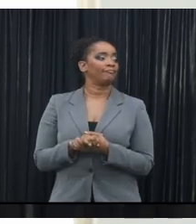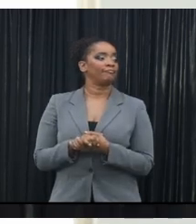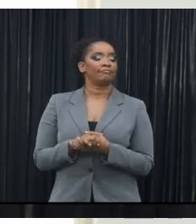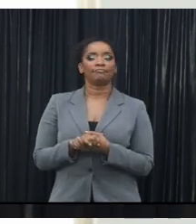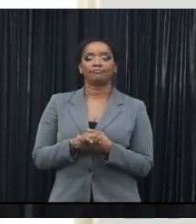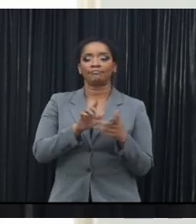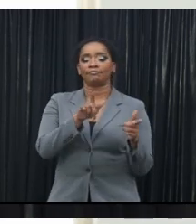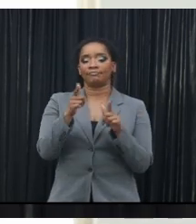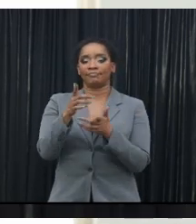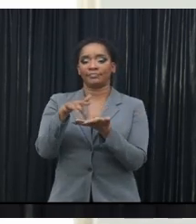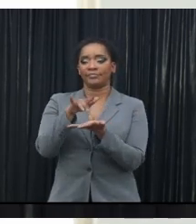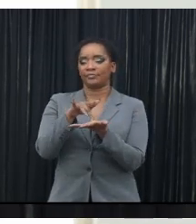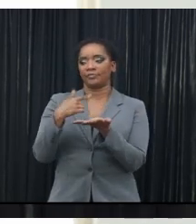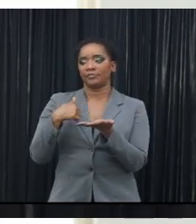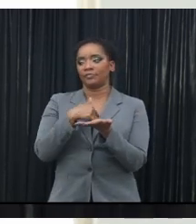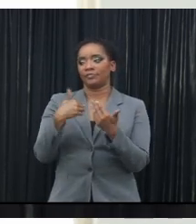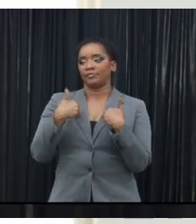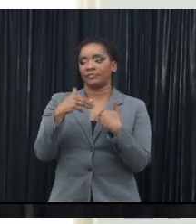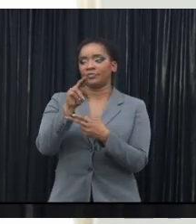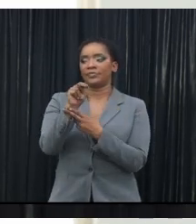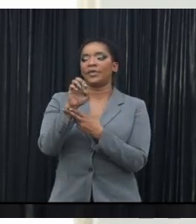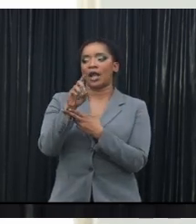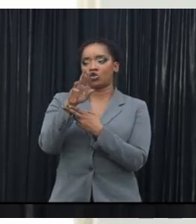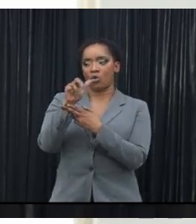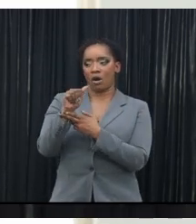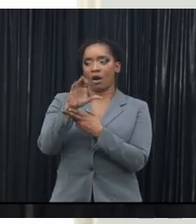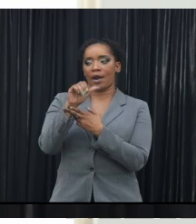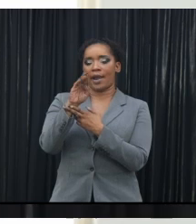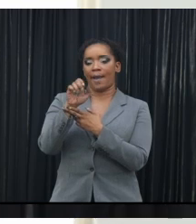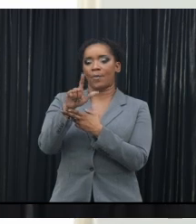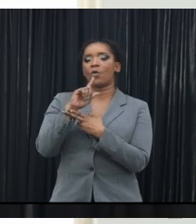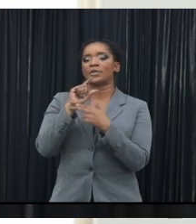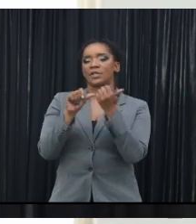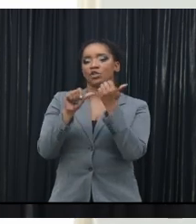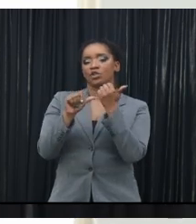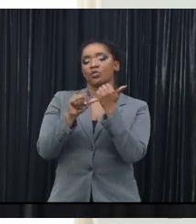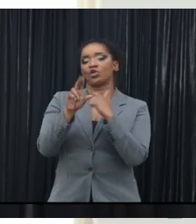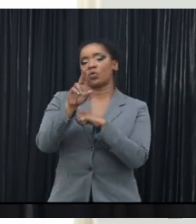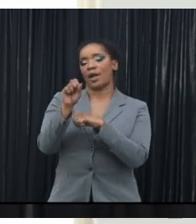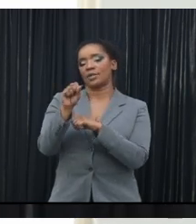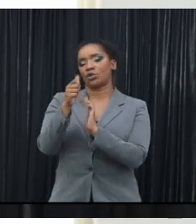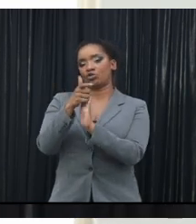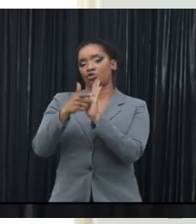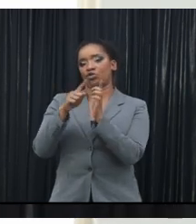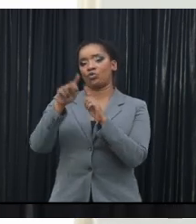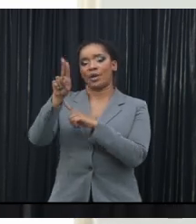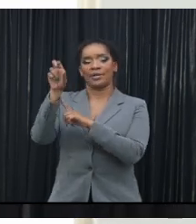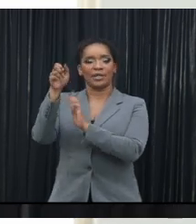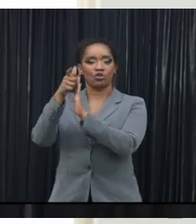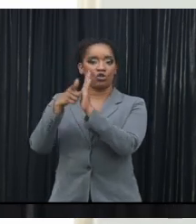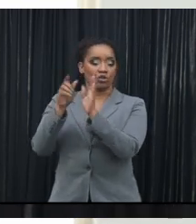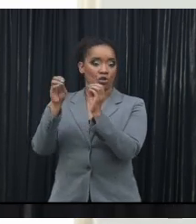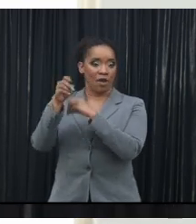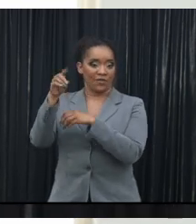In the middle, we have Nedra Campbell, who is an Assistant U.S. Attorney with the United States Attorney's Office, Eastern District of Michigan. Thank you for joining